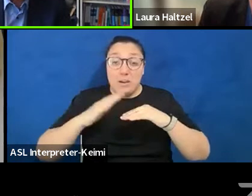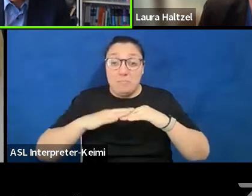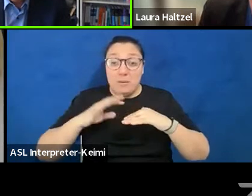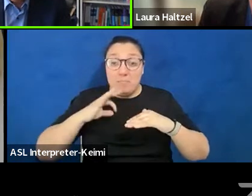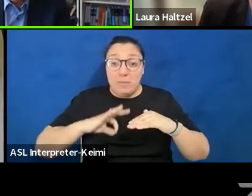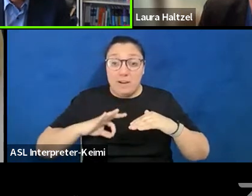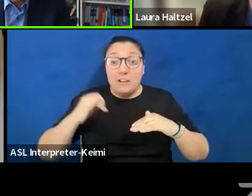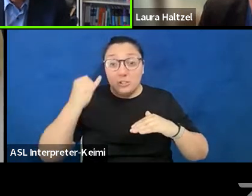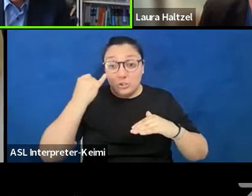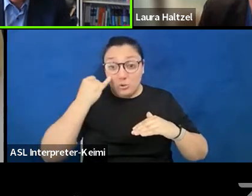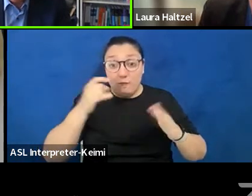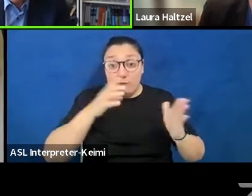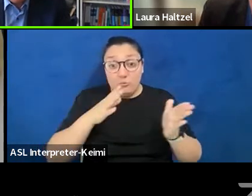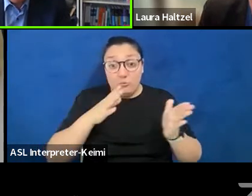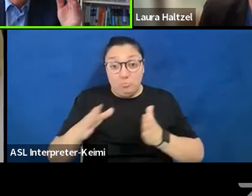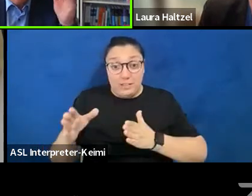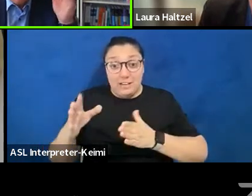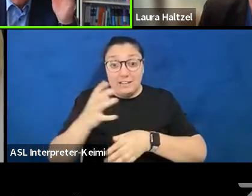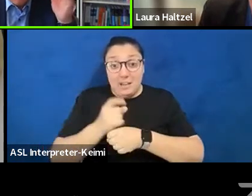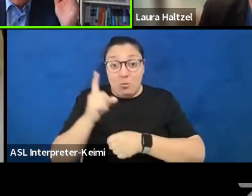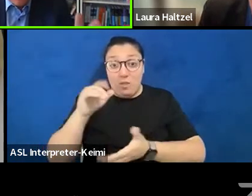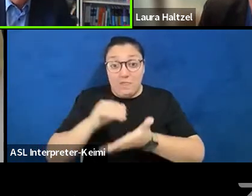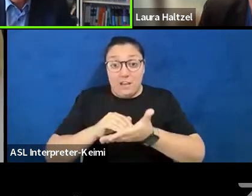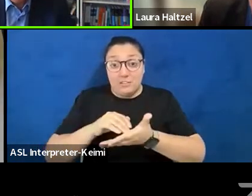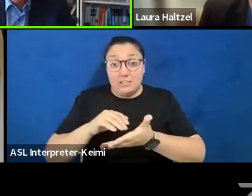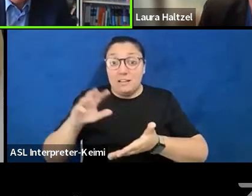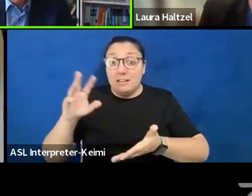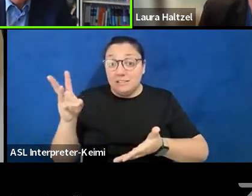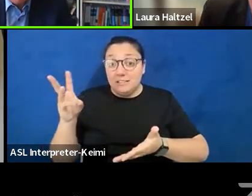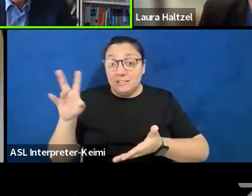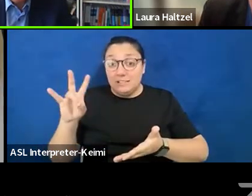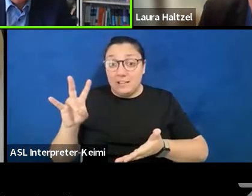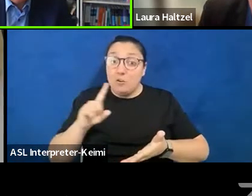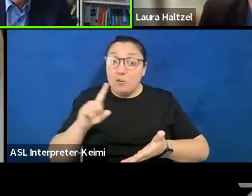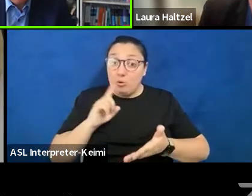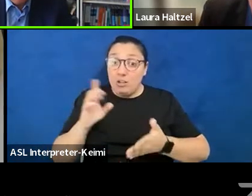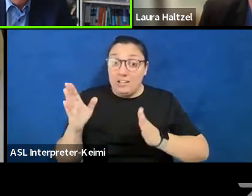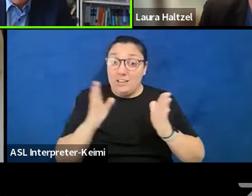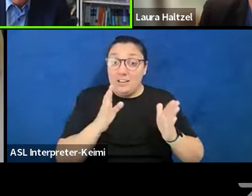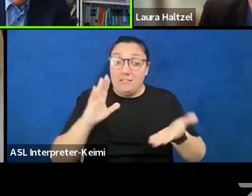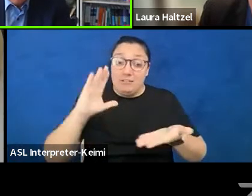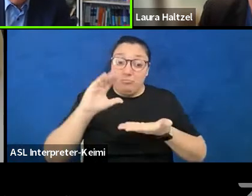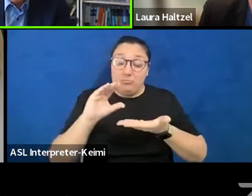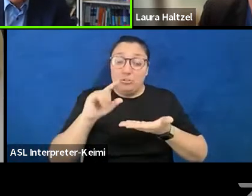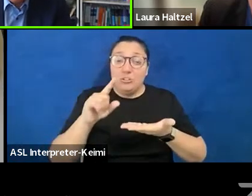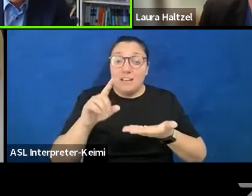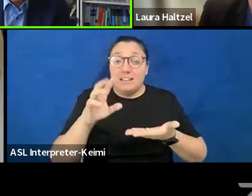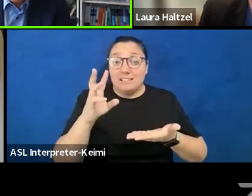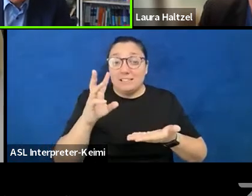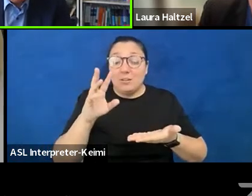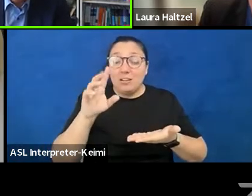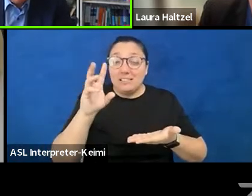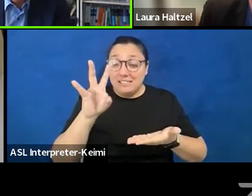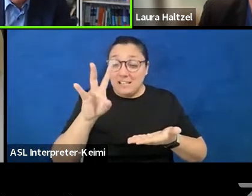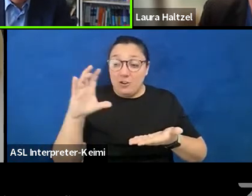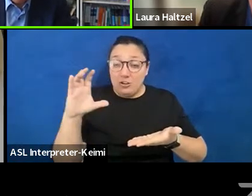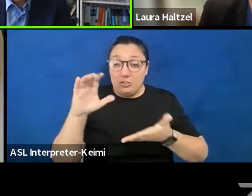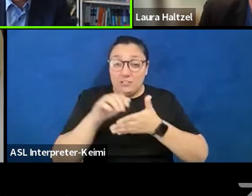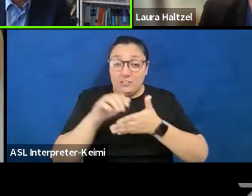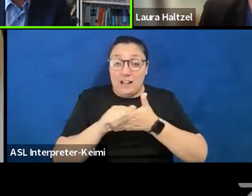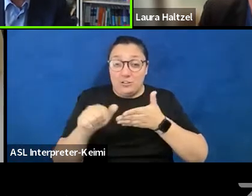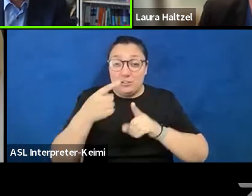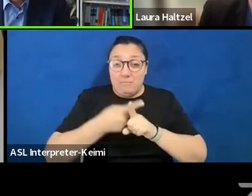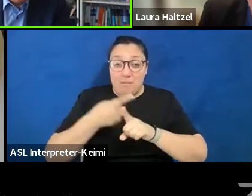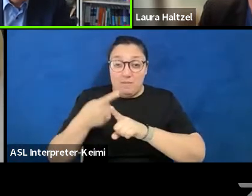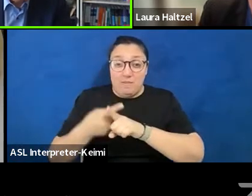get $1,000 a month at age 67, you'd get $700 a month at age 62. If you delay claiming to age 70, you get what's